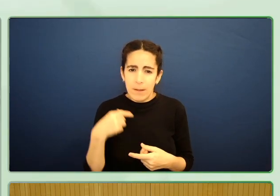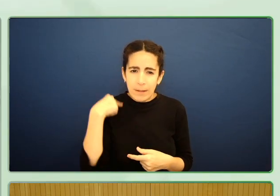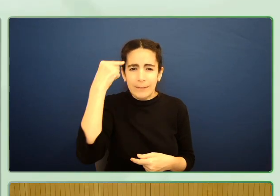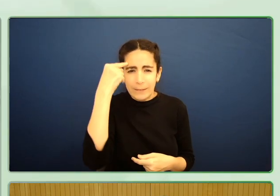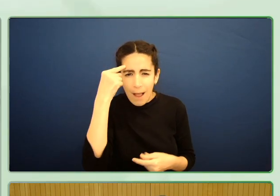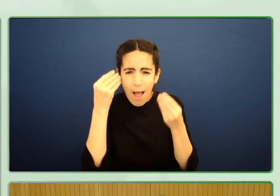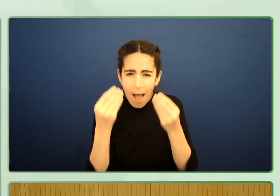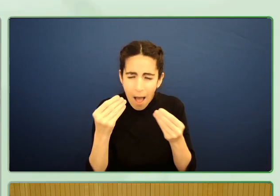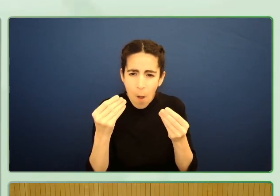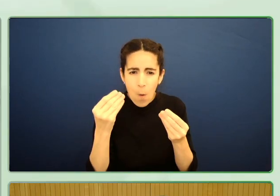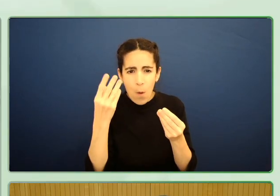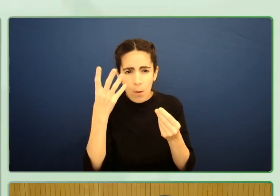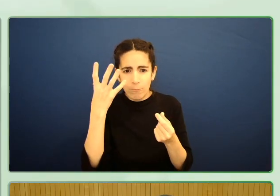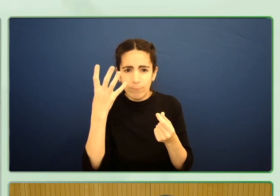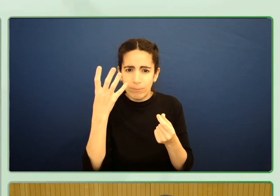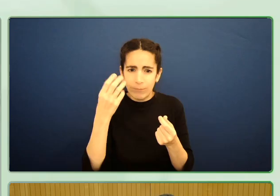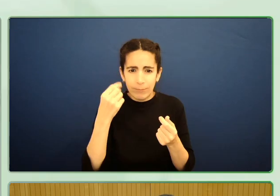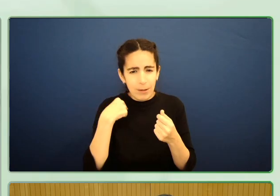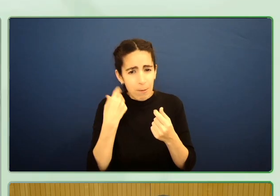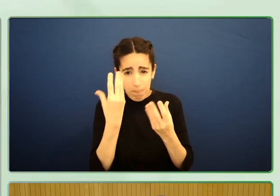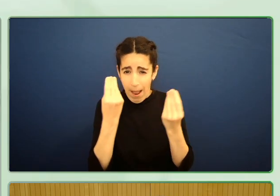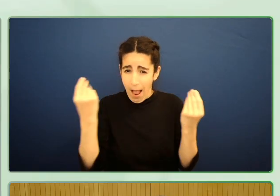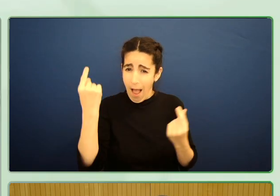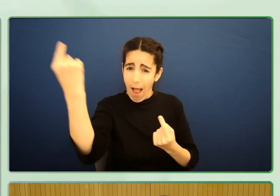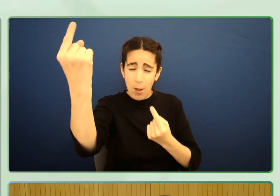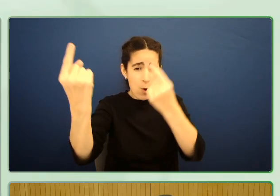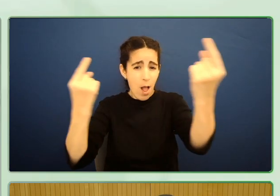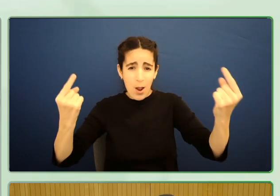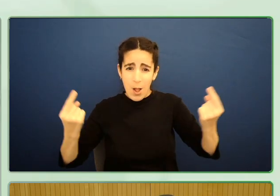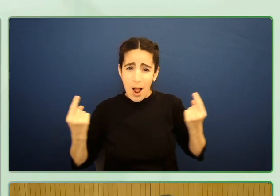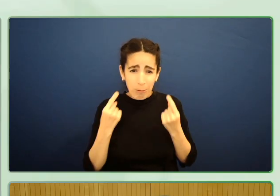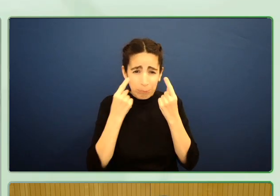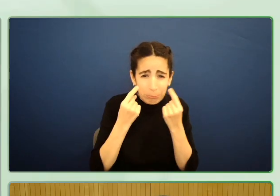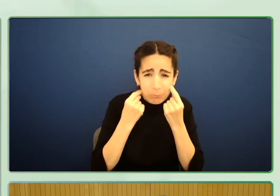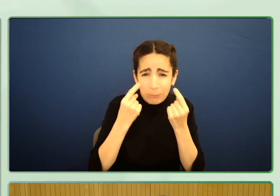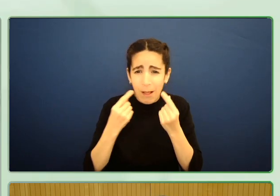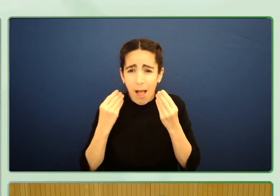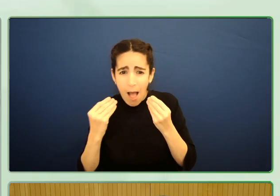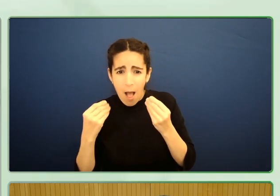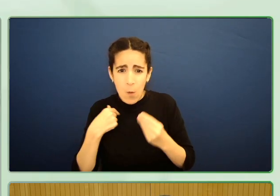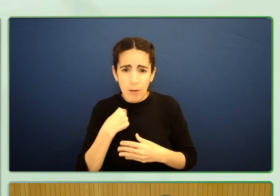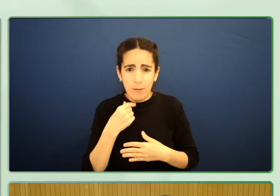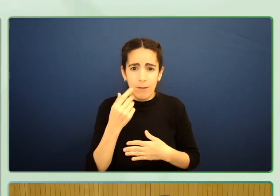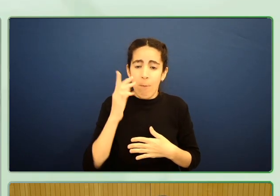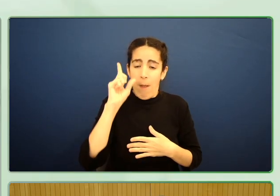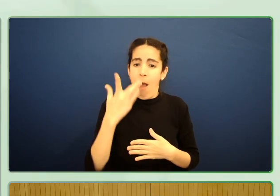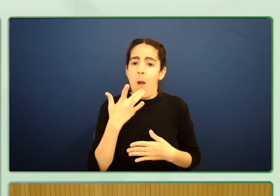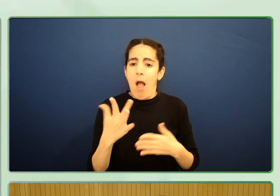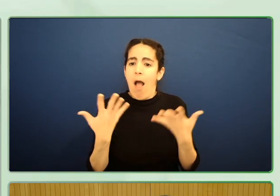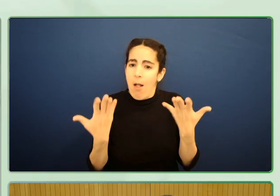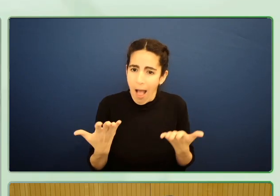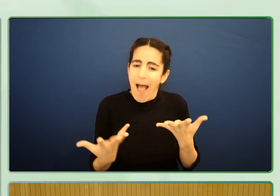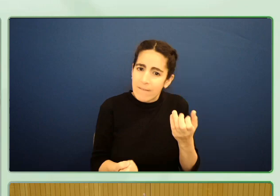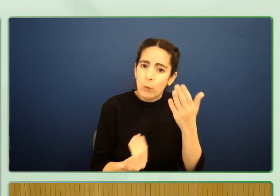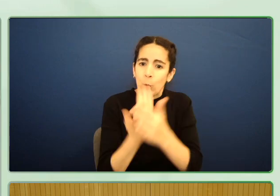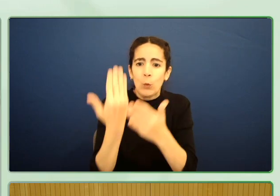But now, fortunately, there's new speeches about autism. We are making visible the difficulties that people think